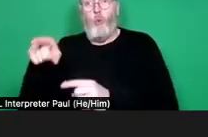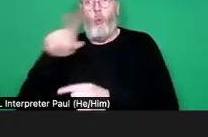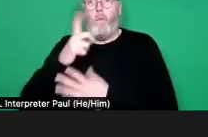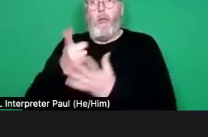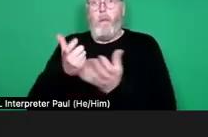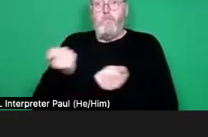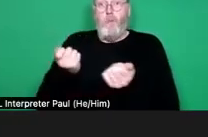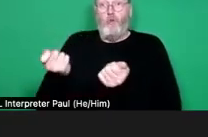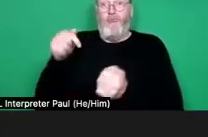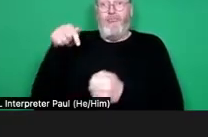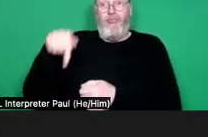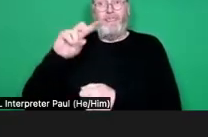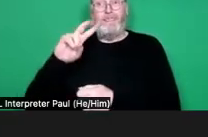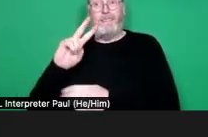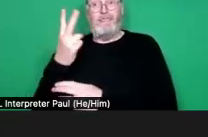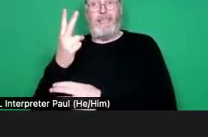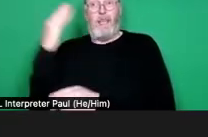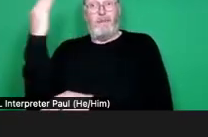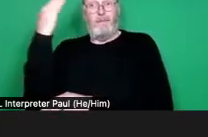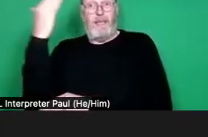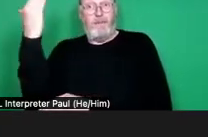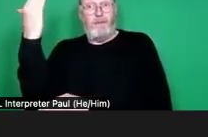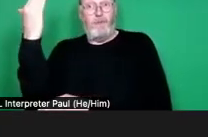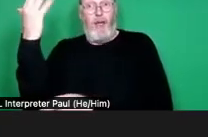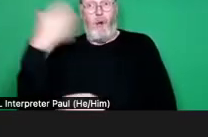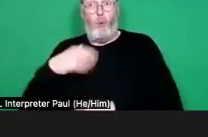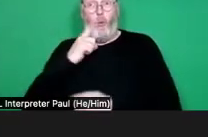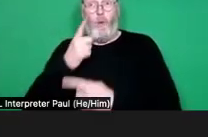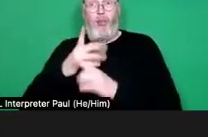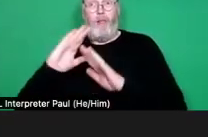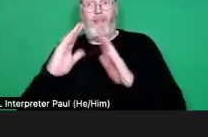panelists, and we can begin the panel shortly.